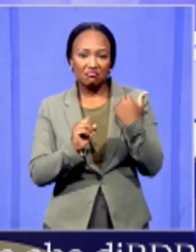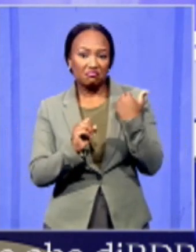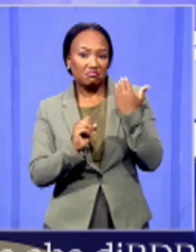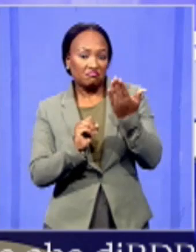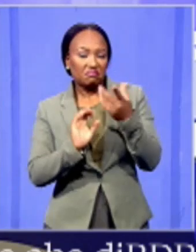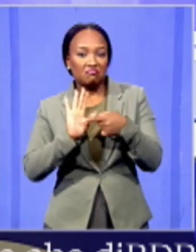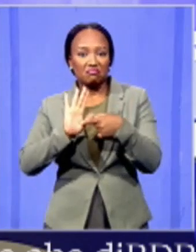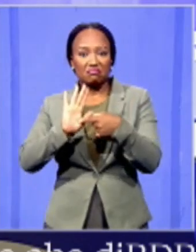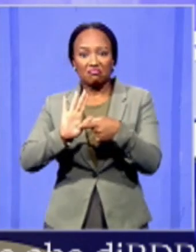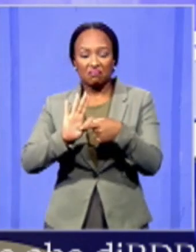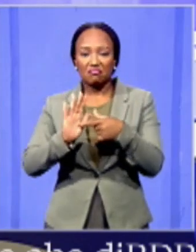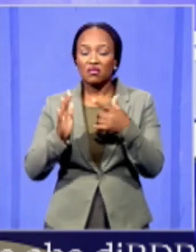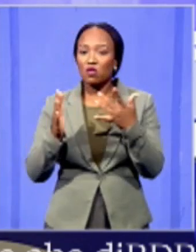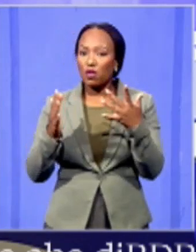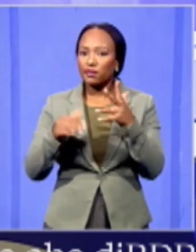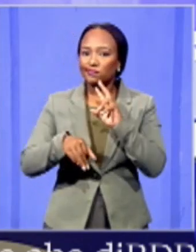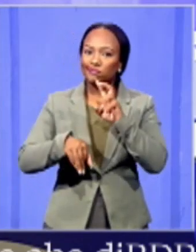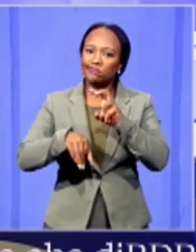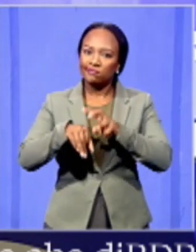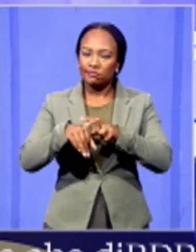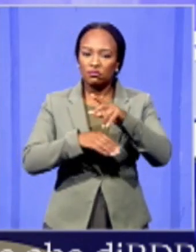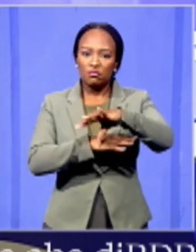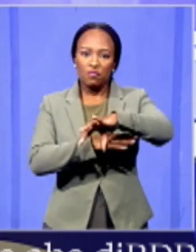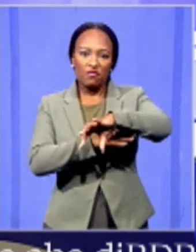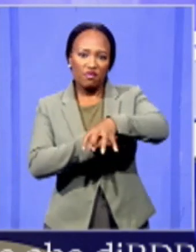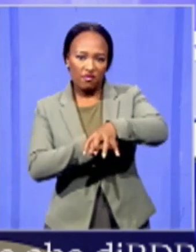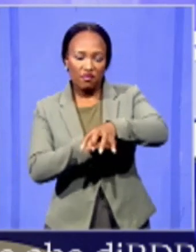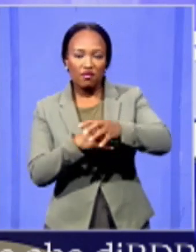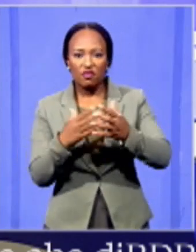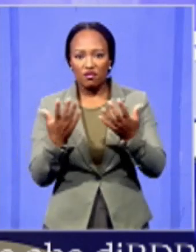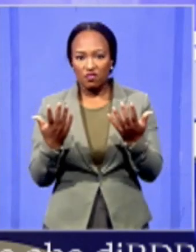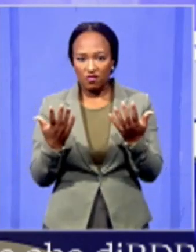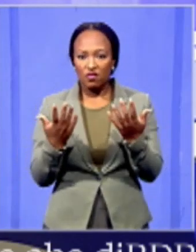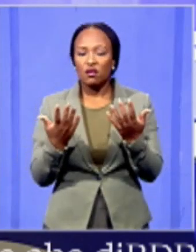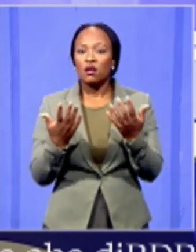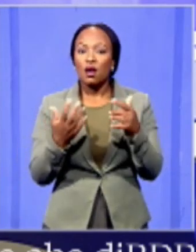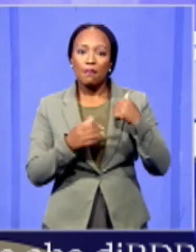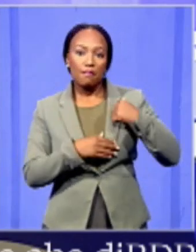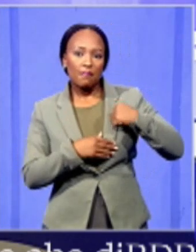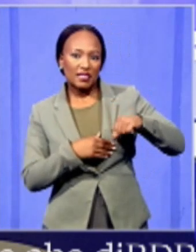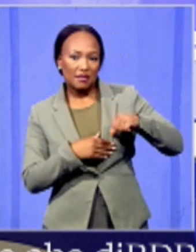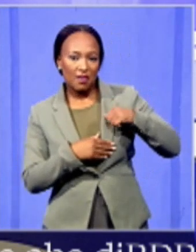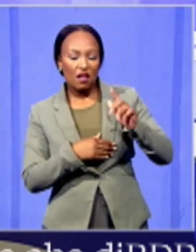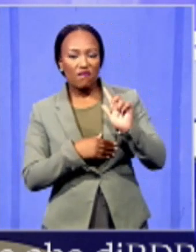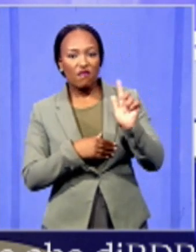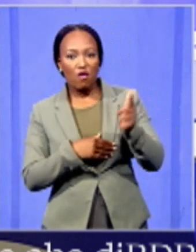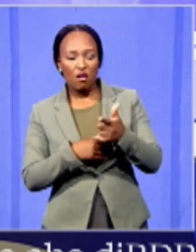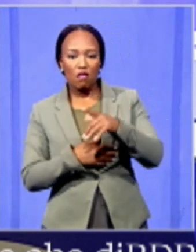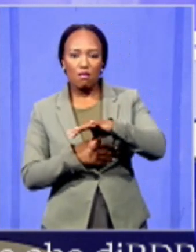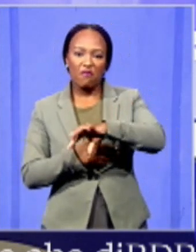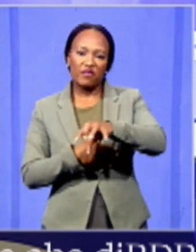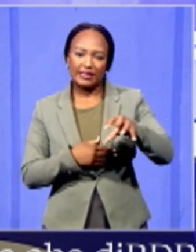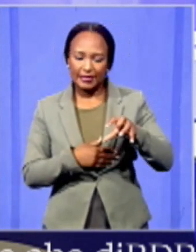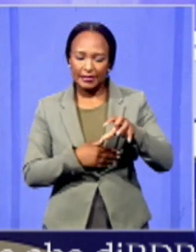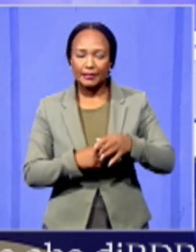utolotšego gore ditlhotlo tšeo di aparetše province mo di akaretšago le mebasepala ka moka ya province yeo.